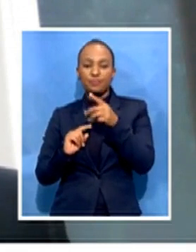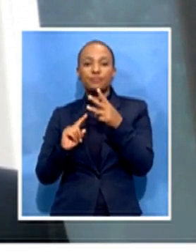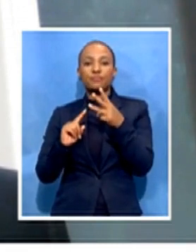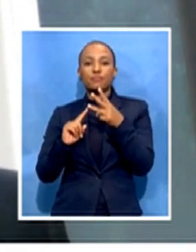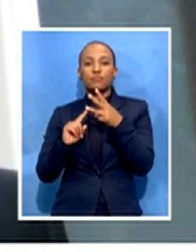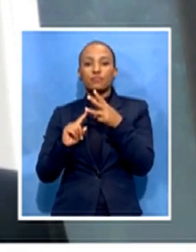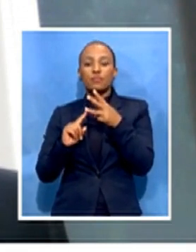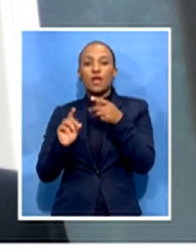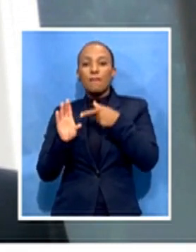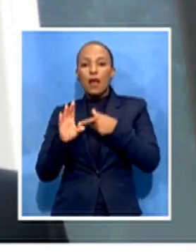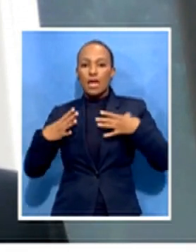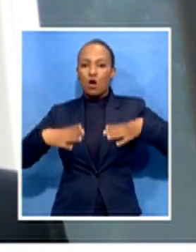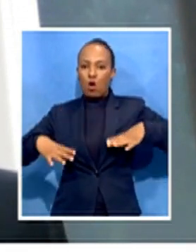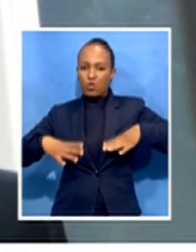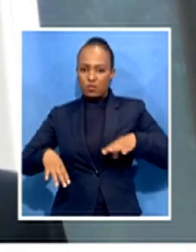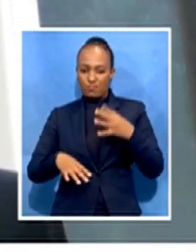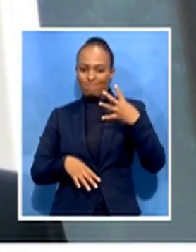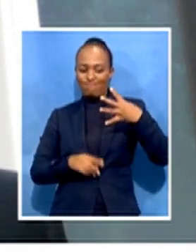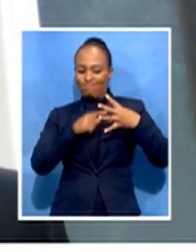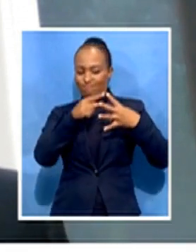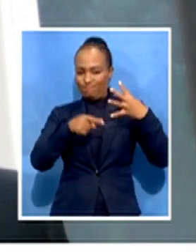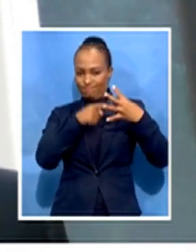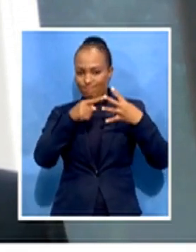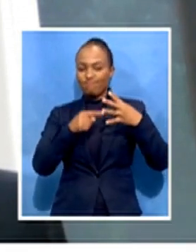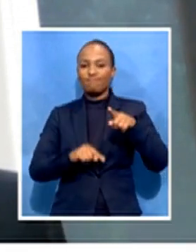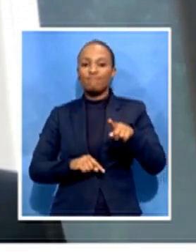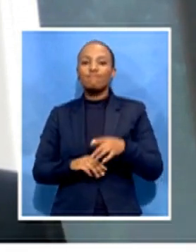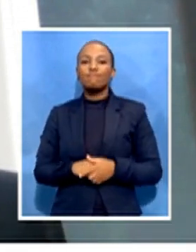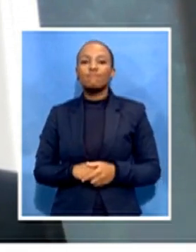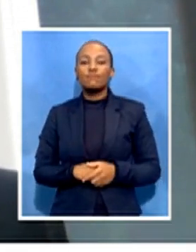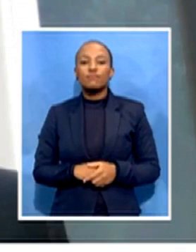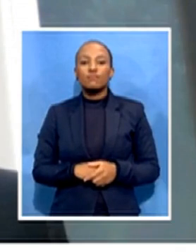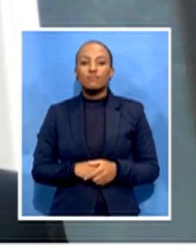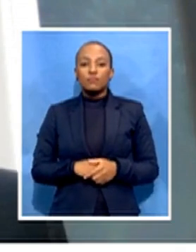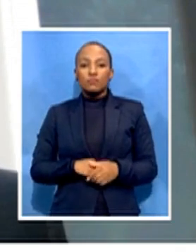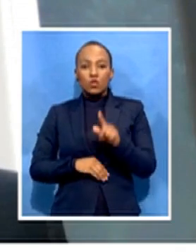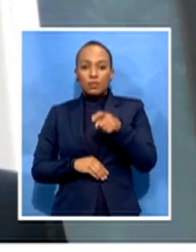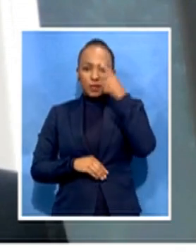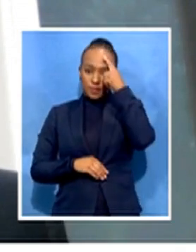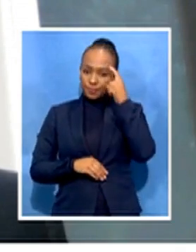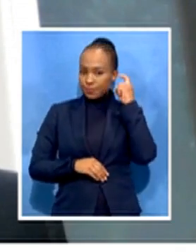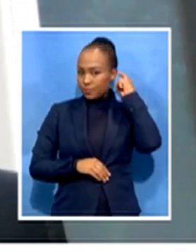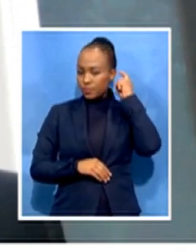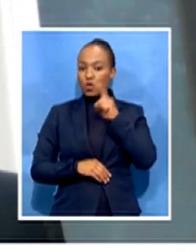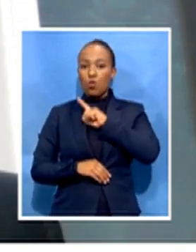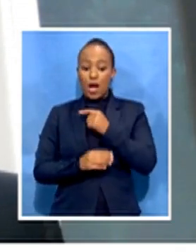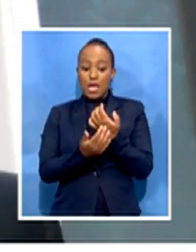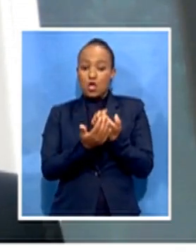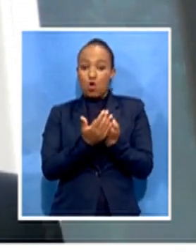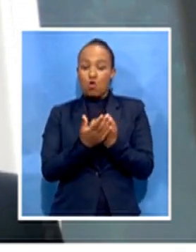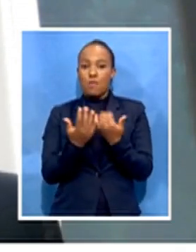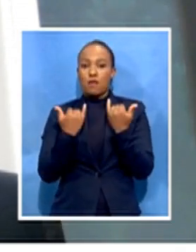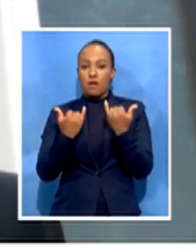But I mentioned these keeping in mind that as this economy is growing, we're obviously expecting it to go into